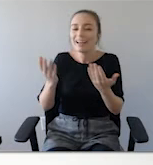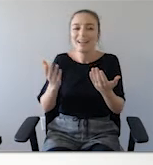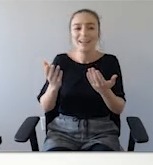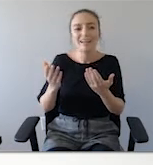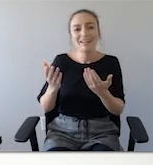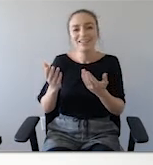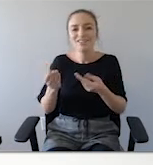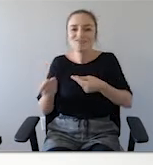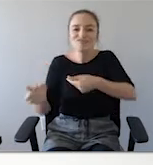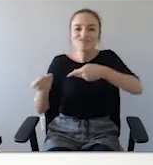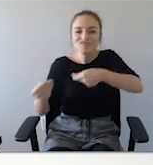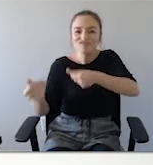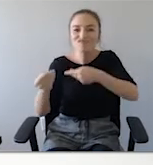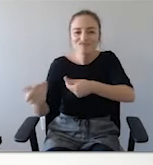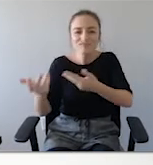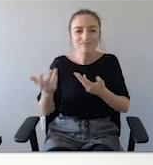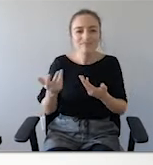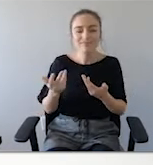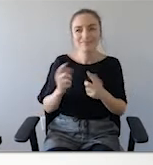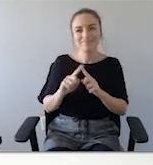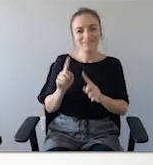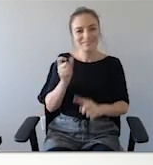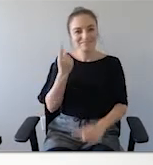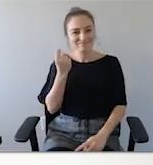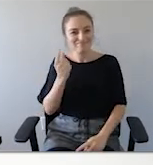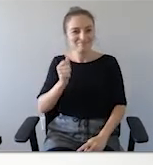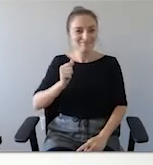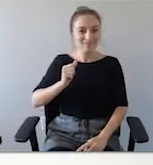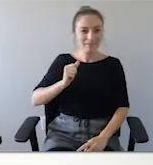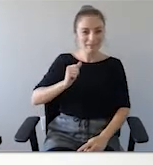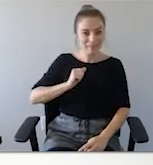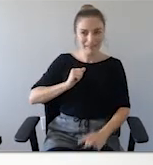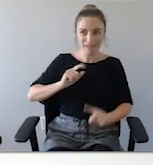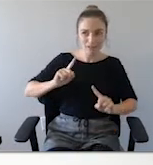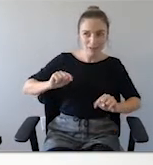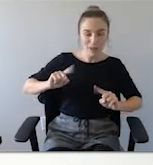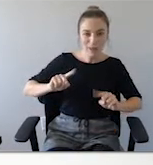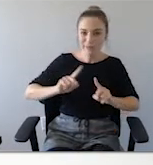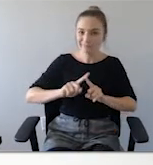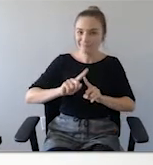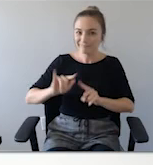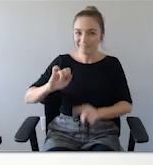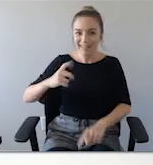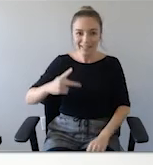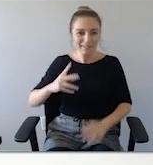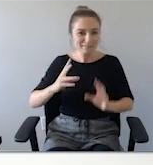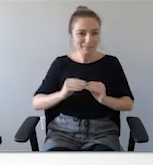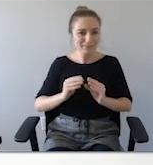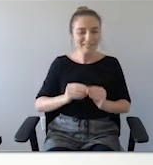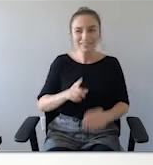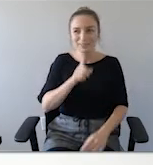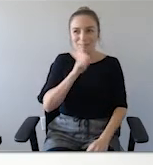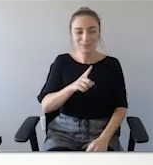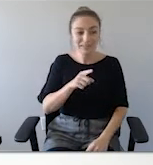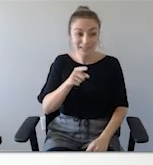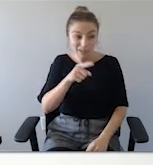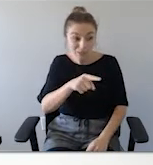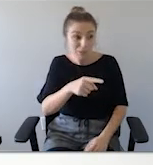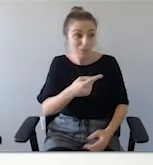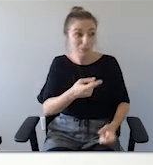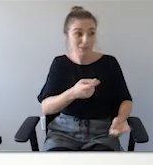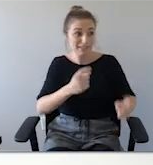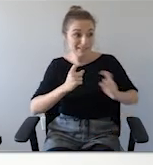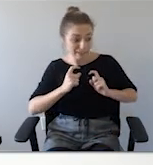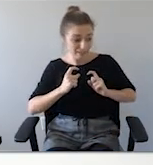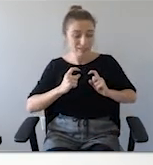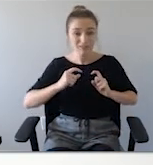all the time, there's no benefit to that. There's not. If you like it because it gives you that warm,